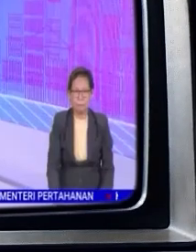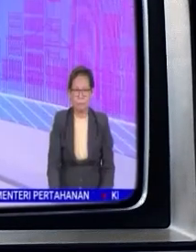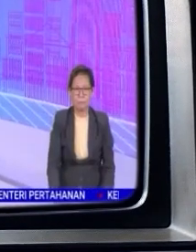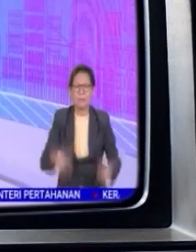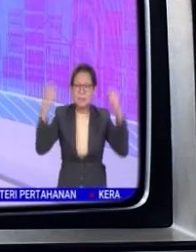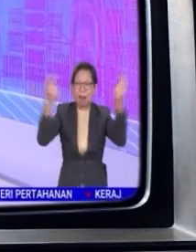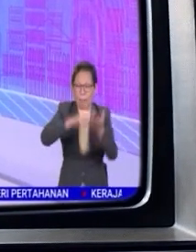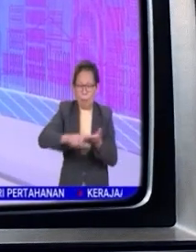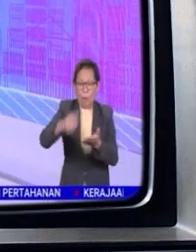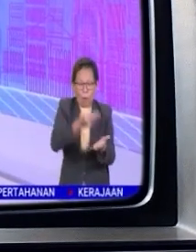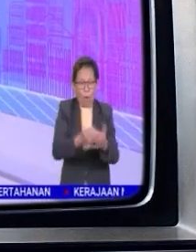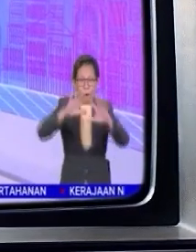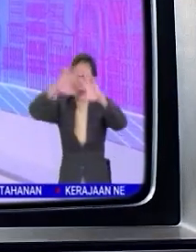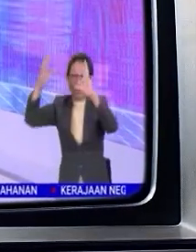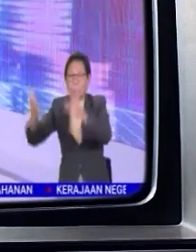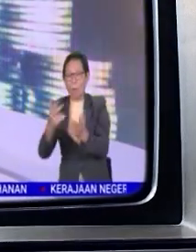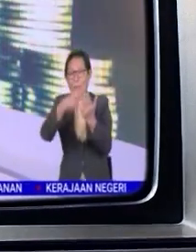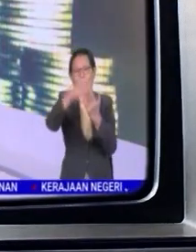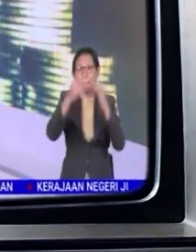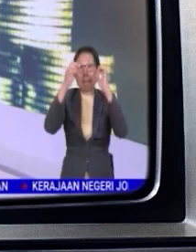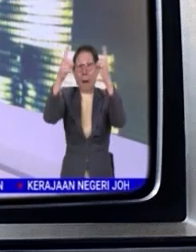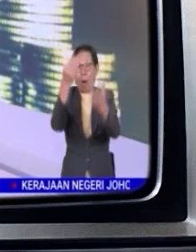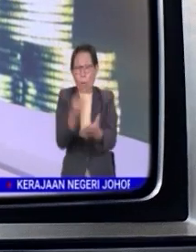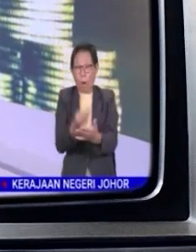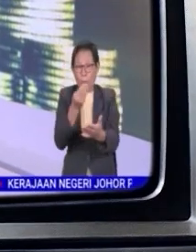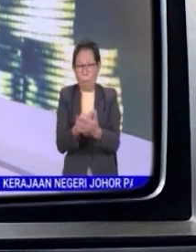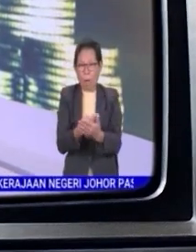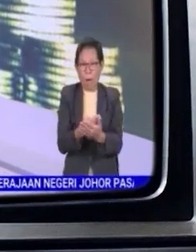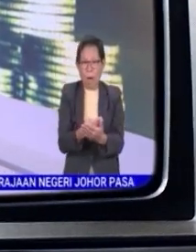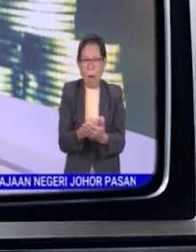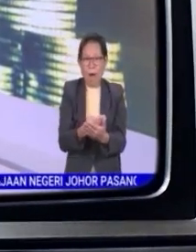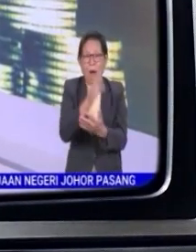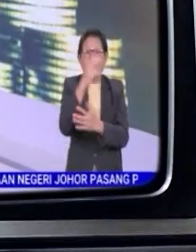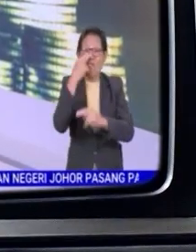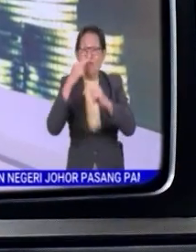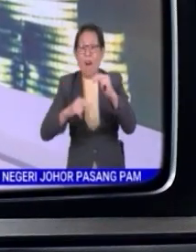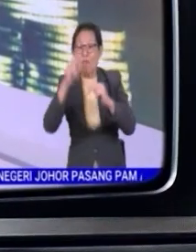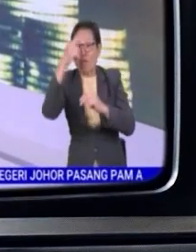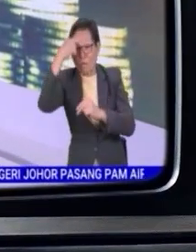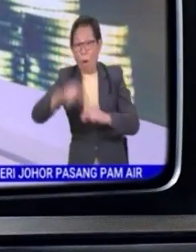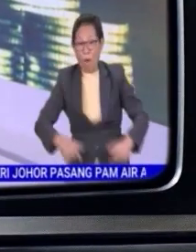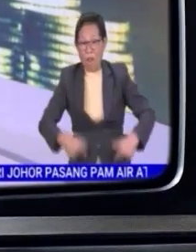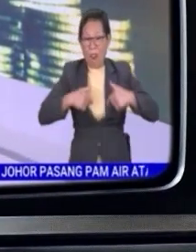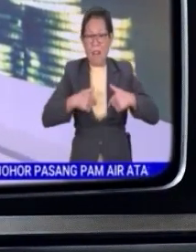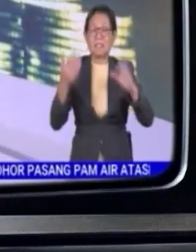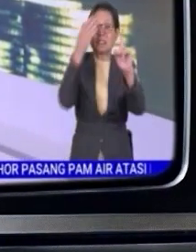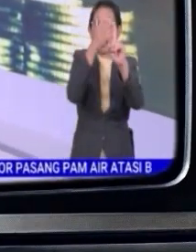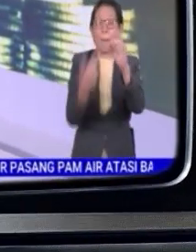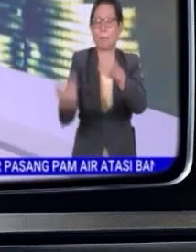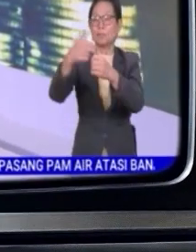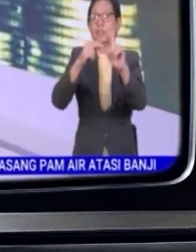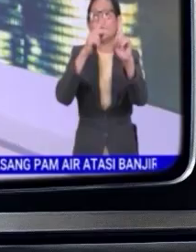Sempena Sambutan Minggu Kewangan Global, inisiatif pendidikan kewangan Fund for Life dianjurkan dengan sasaran penyertaan